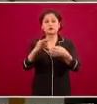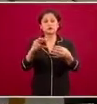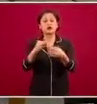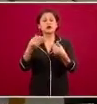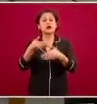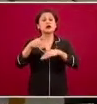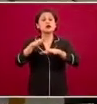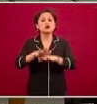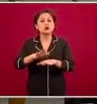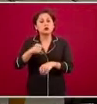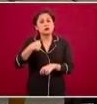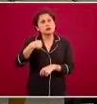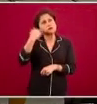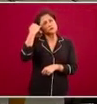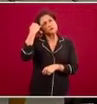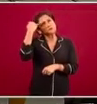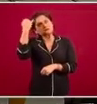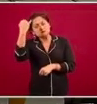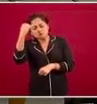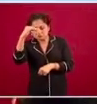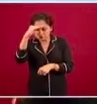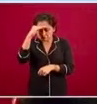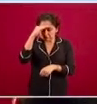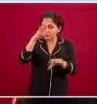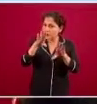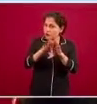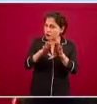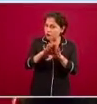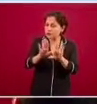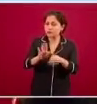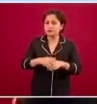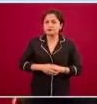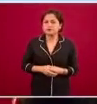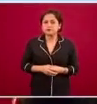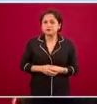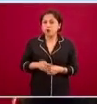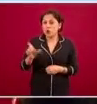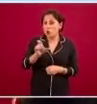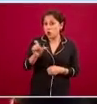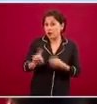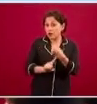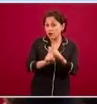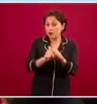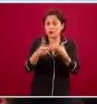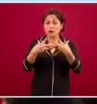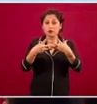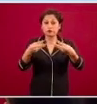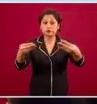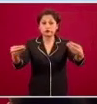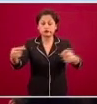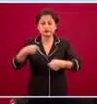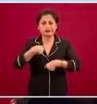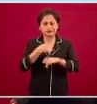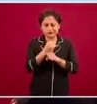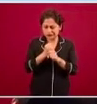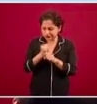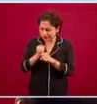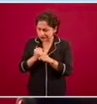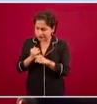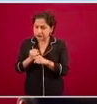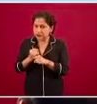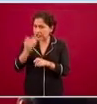the way the virus is transmitted from one person to another. So we'll be showing that in a bit.